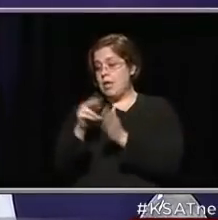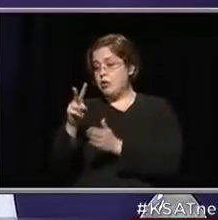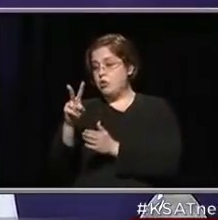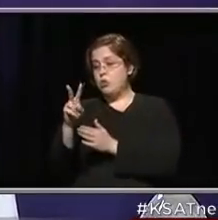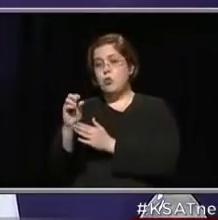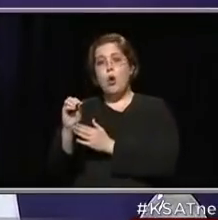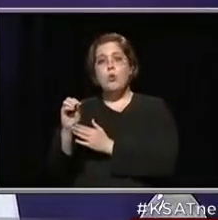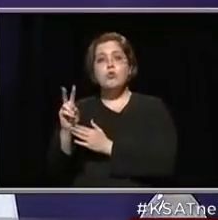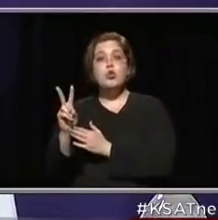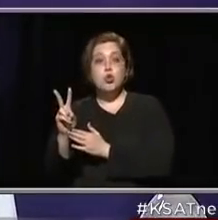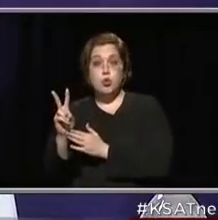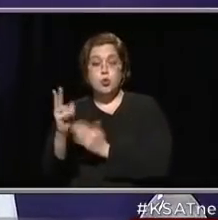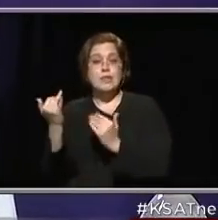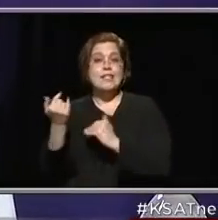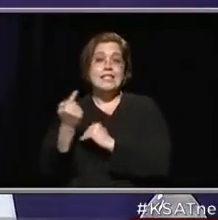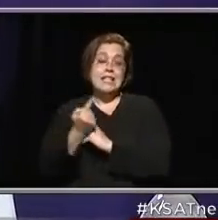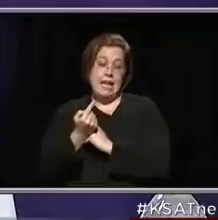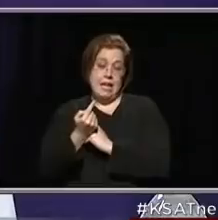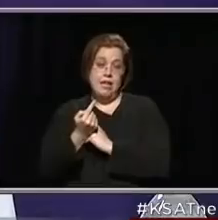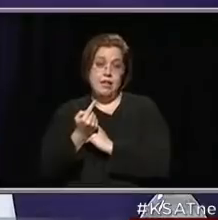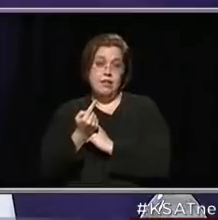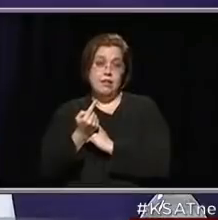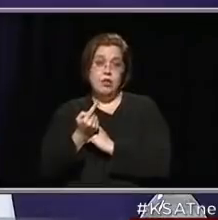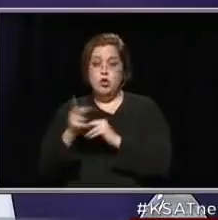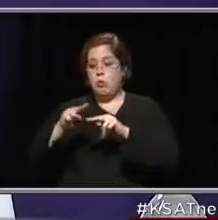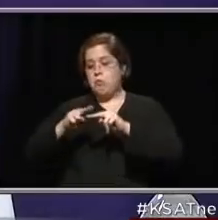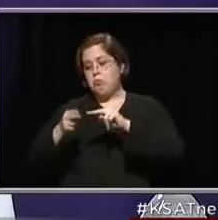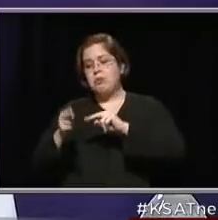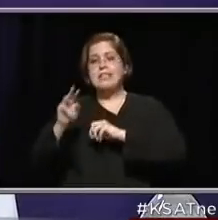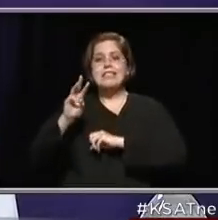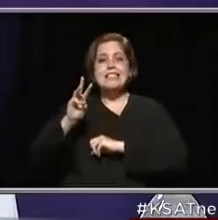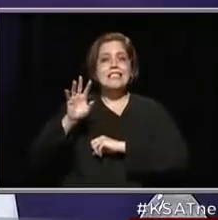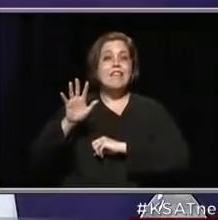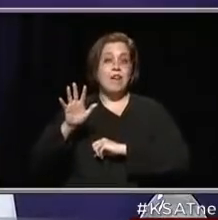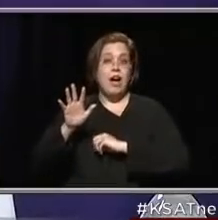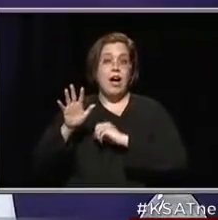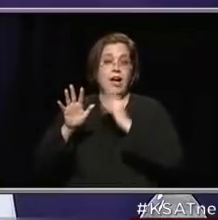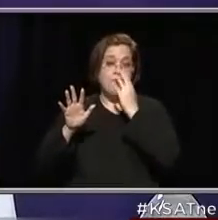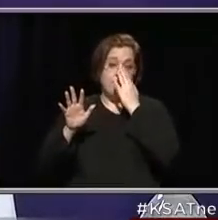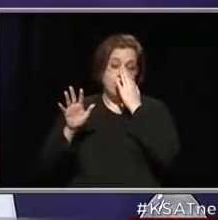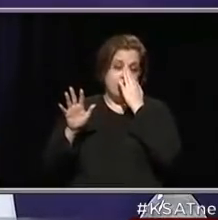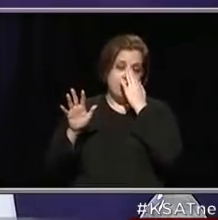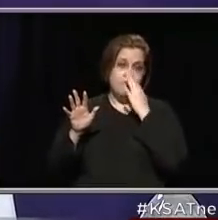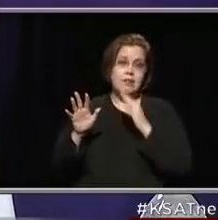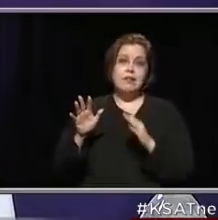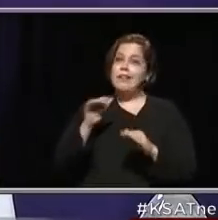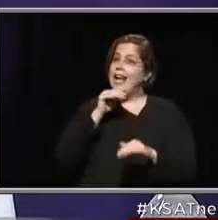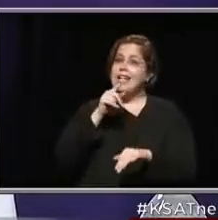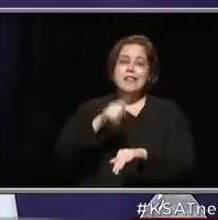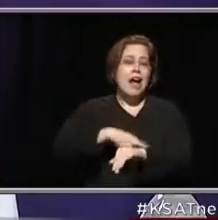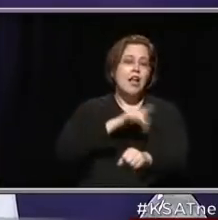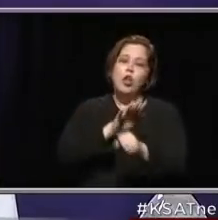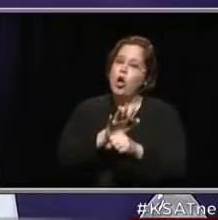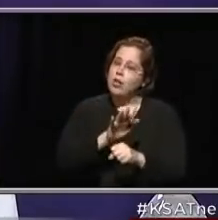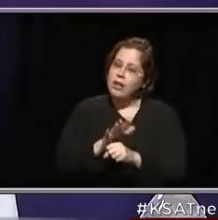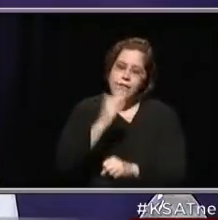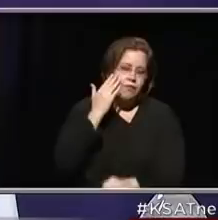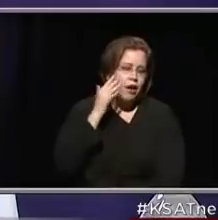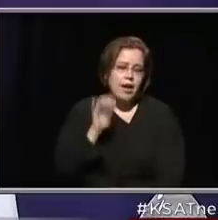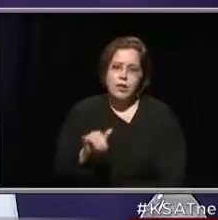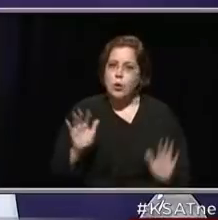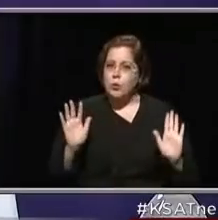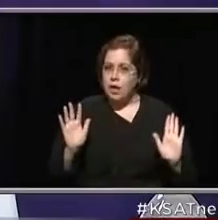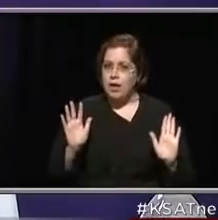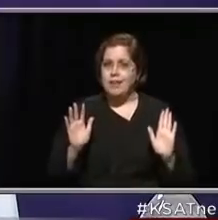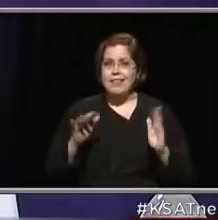1,202 today. That's a minus 65, but that's not long enough, I know.